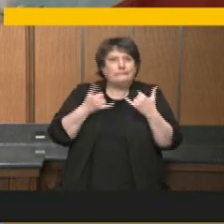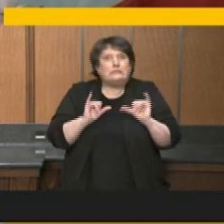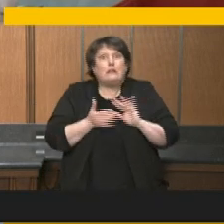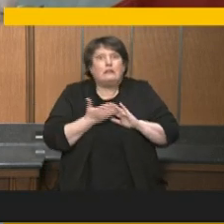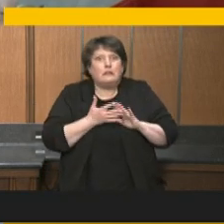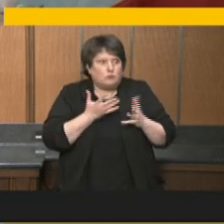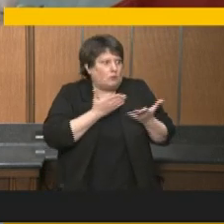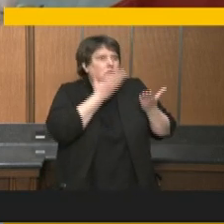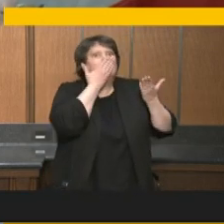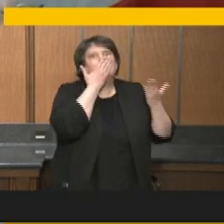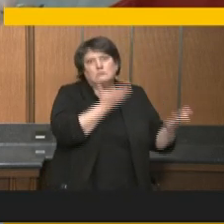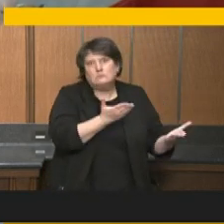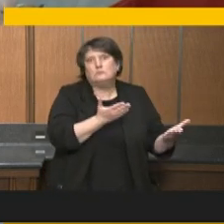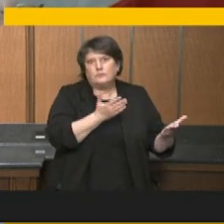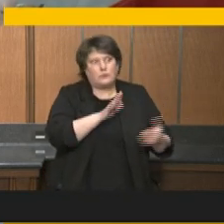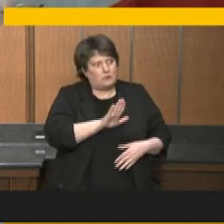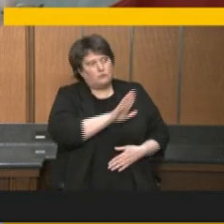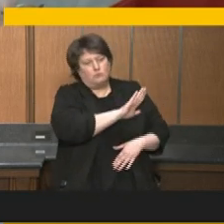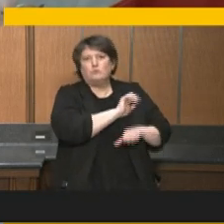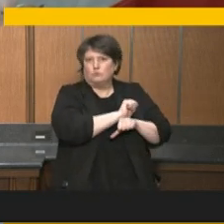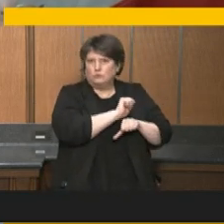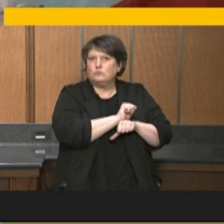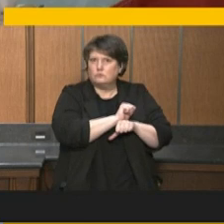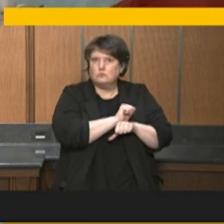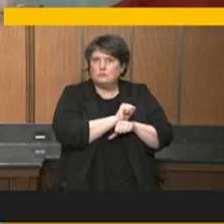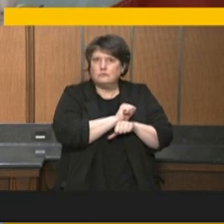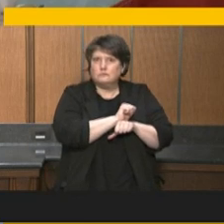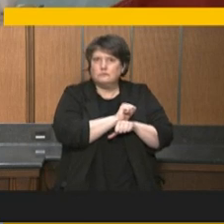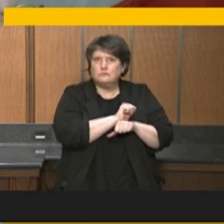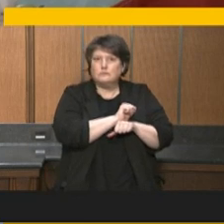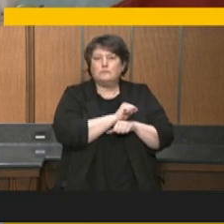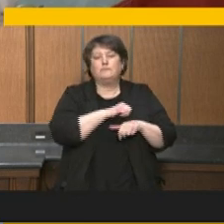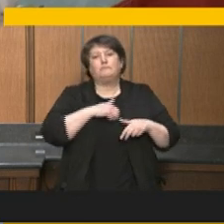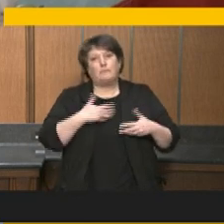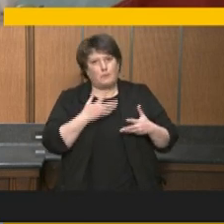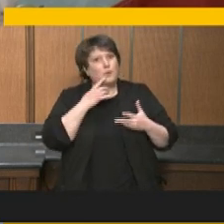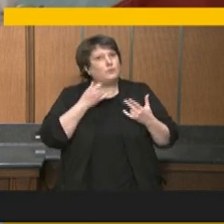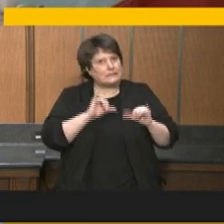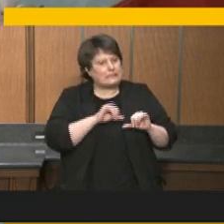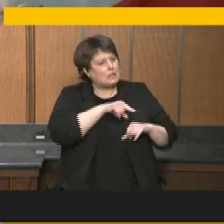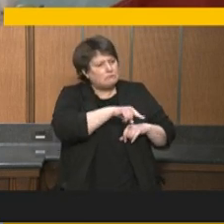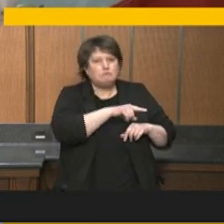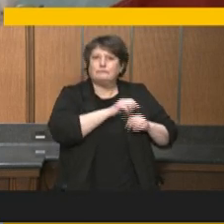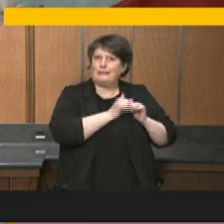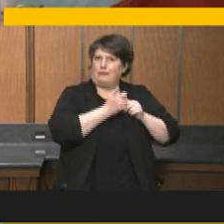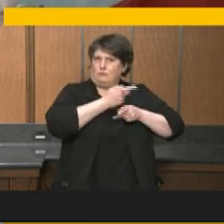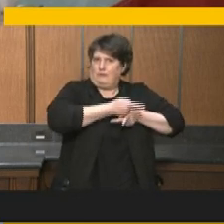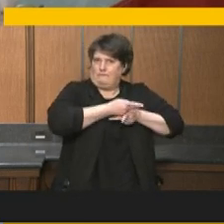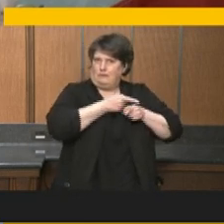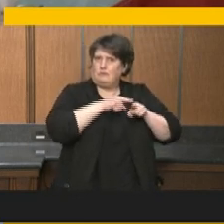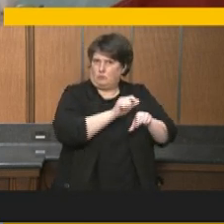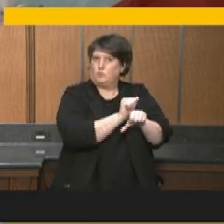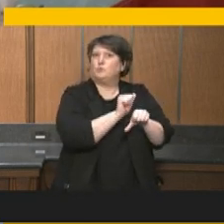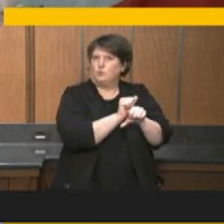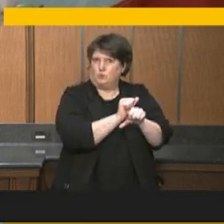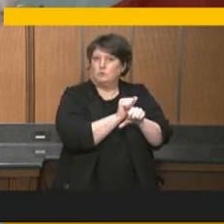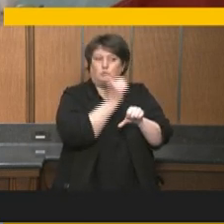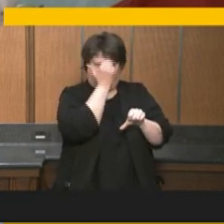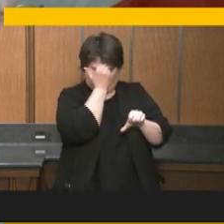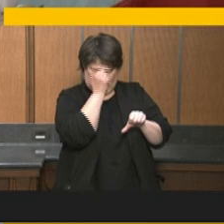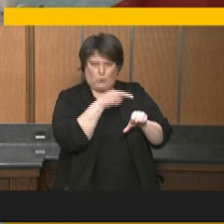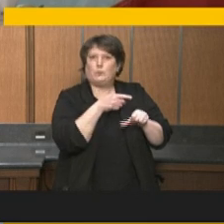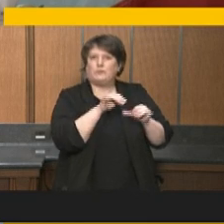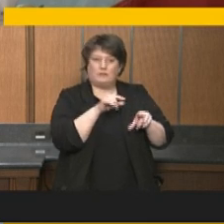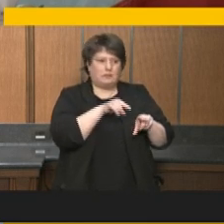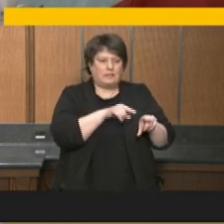all a debt of gratitude. But I will also say that there are precautions that people can take when they're working to make sure that they themselves